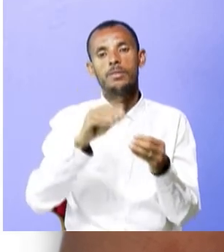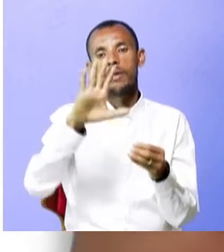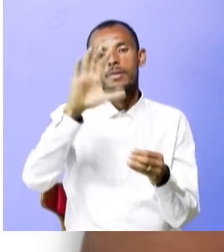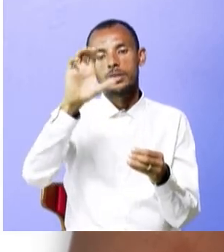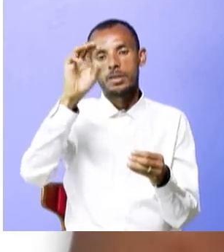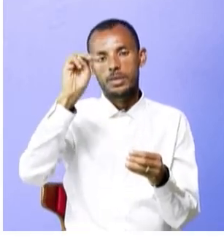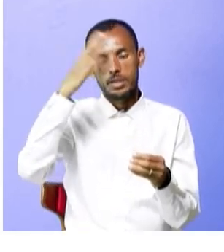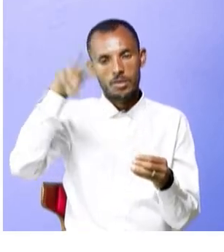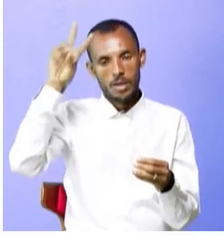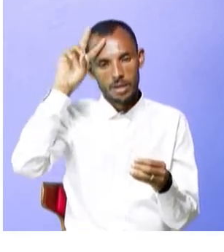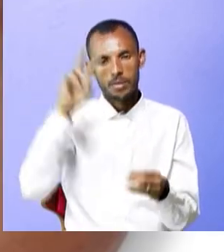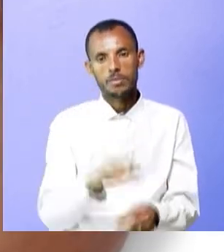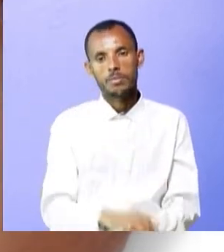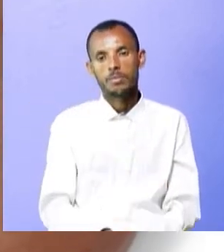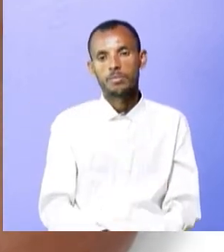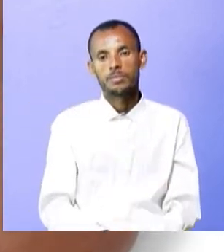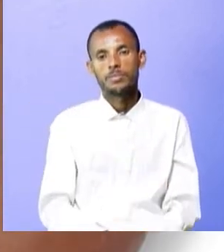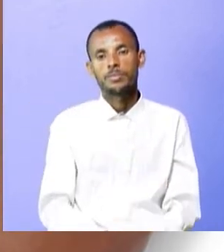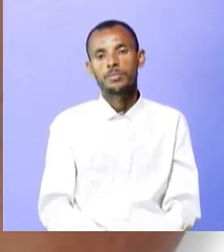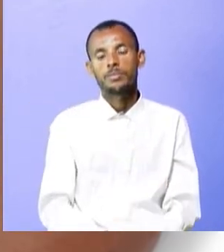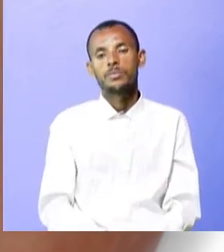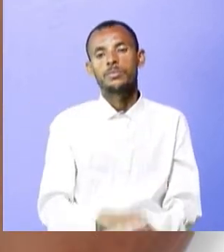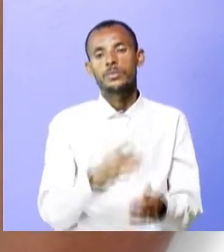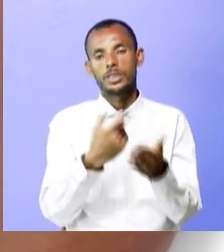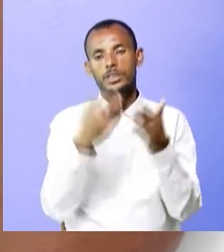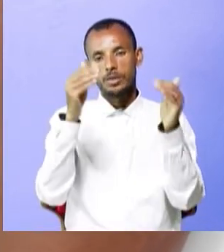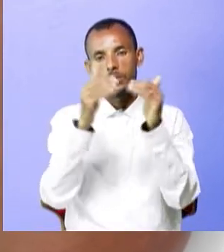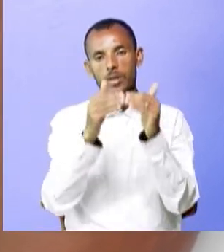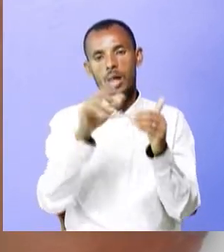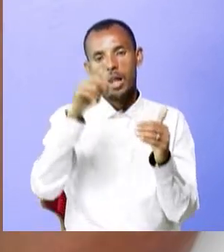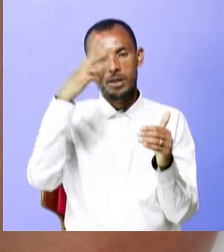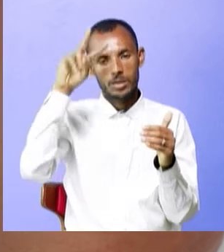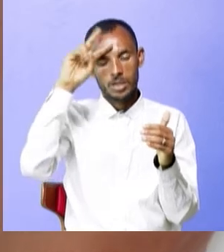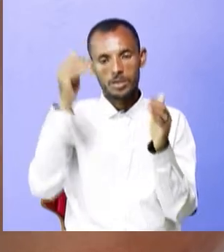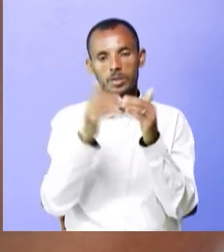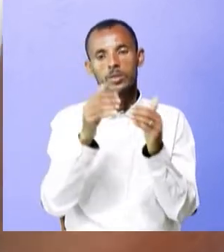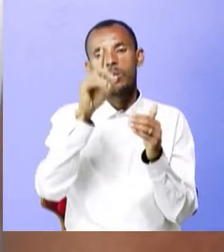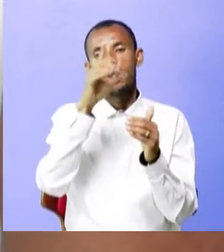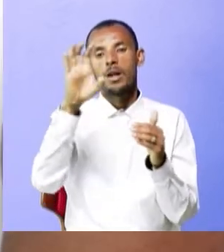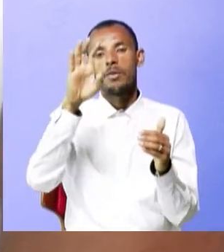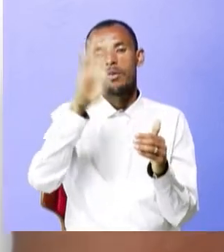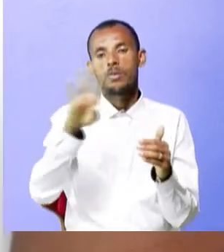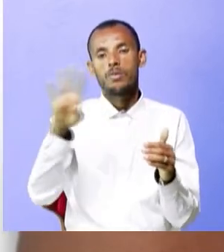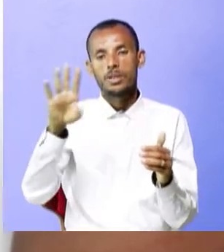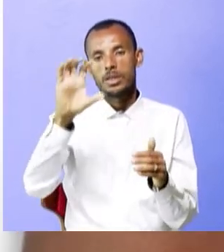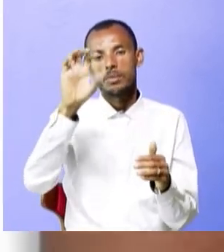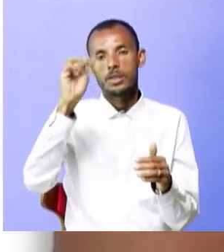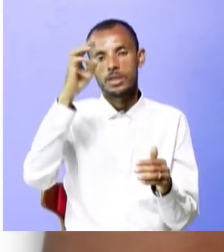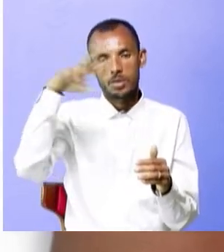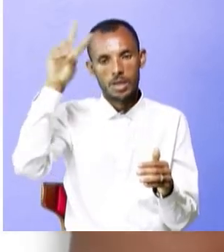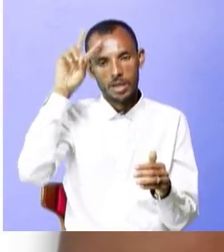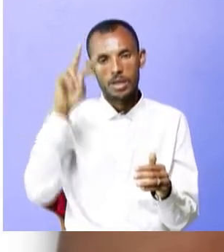5 centimeter square. Okay, so this becomes L square is equal to 144 centimeter